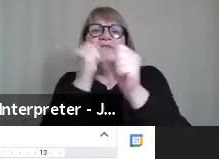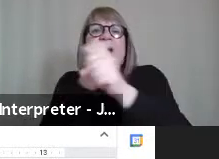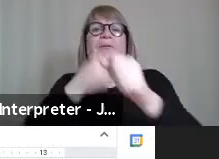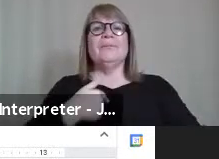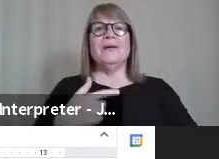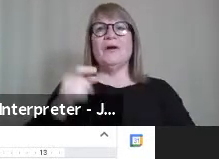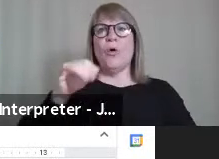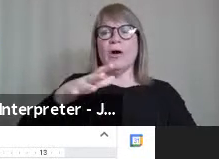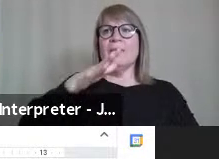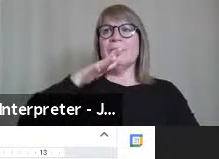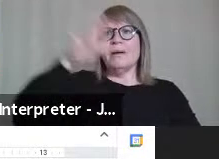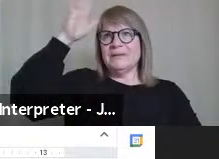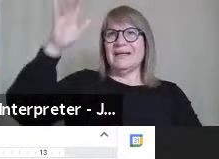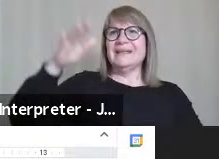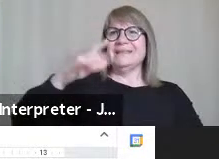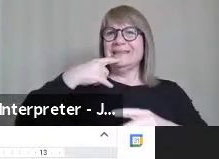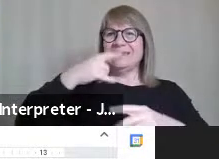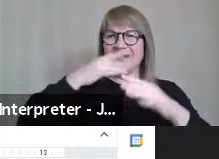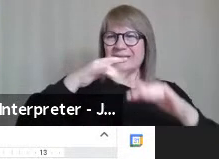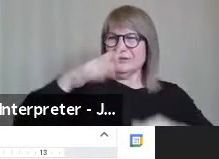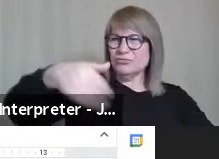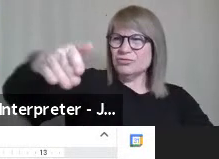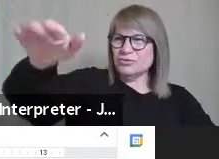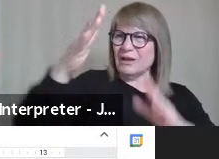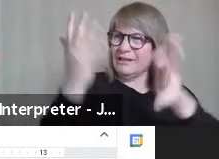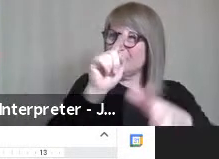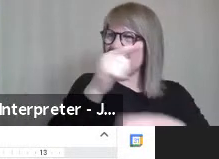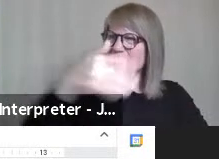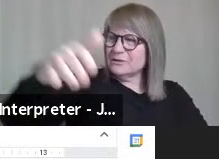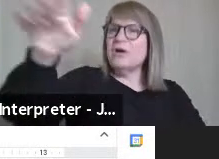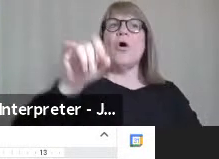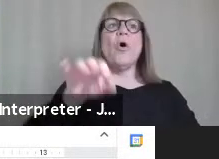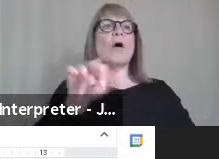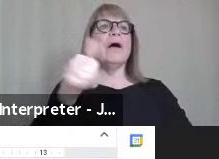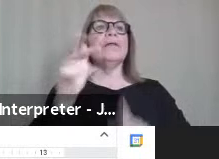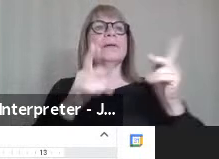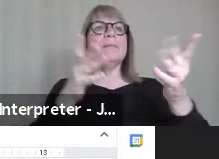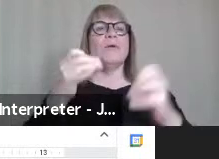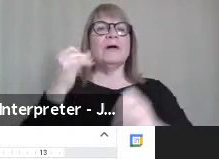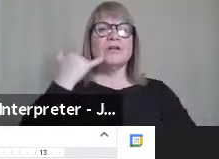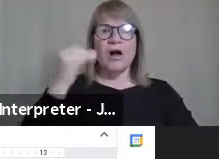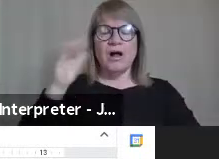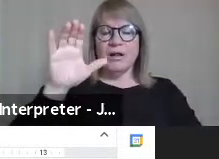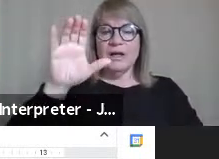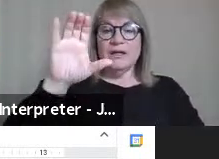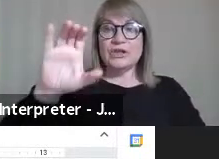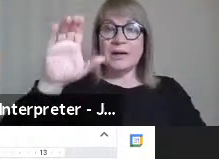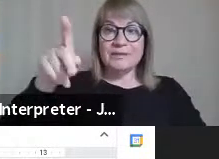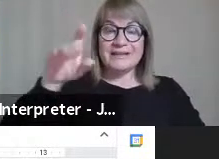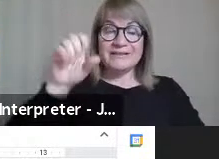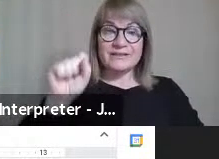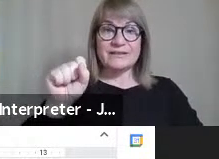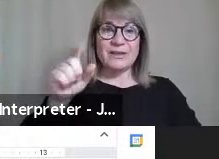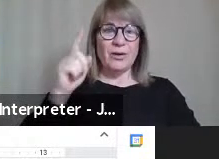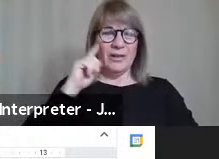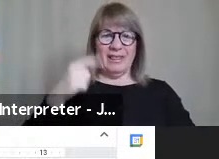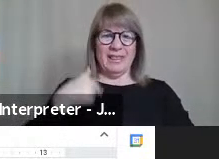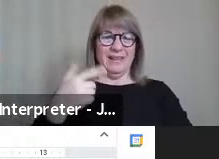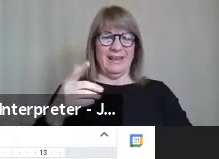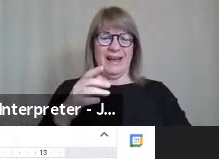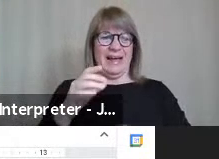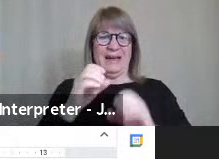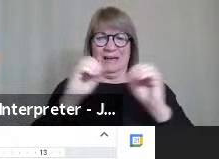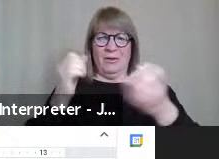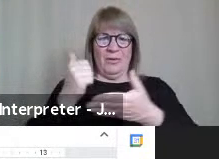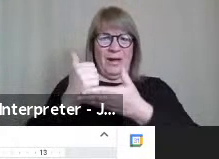me like they want to call cps on me or they oftentimes think i'm a houseless person you know